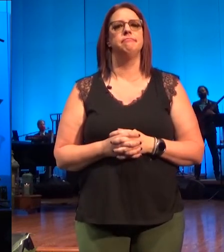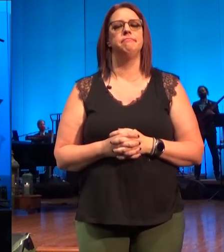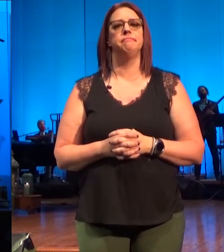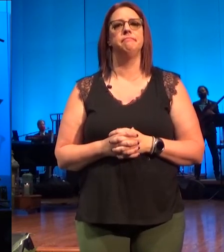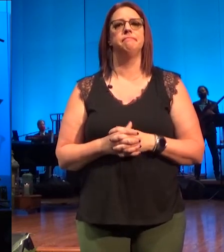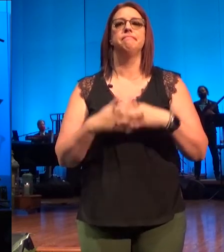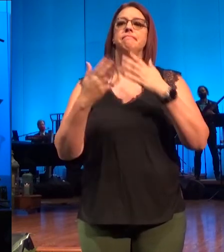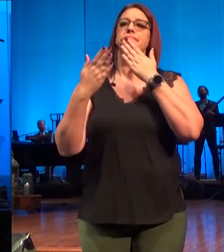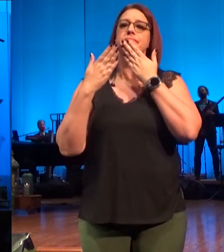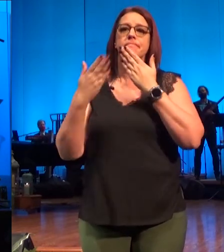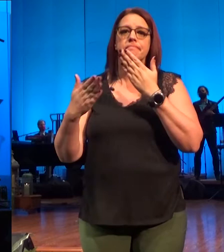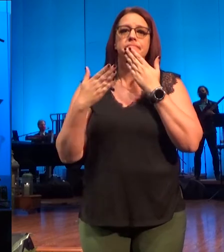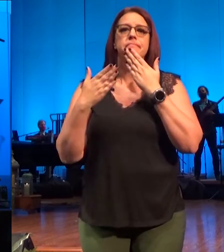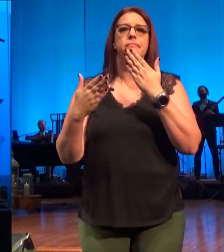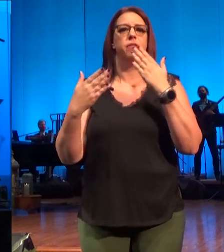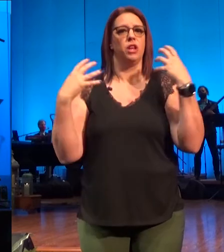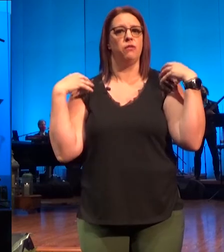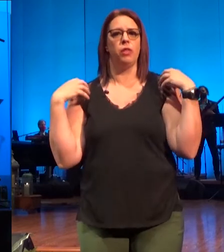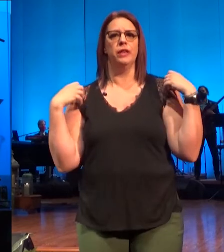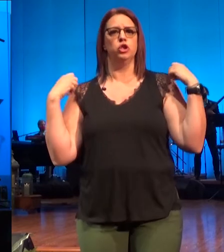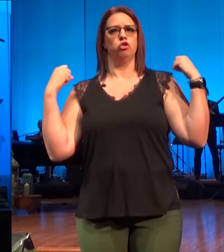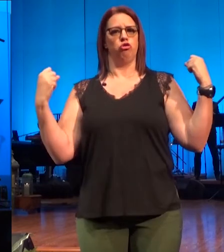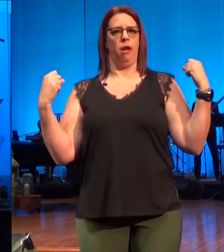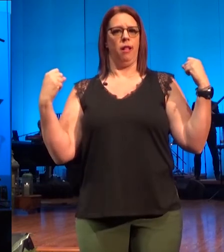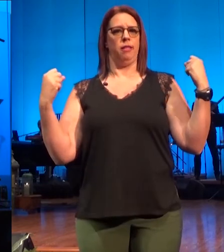I give thanks for the strength that we feel